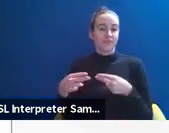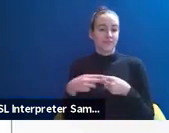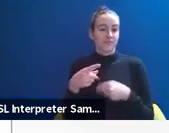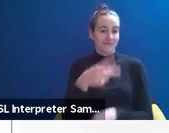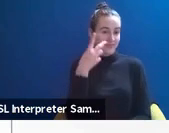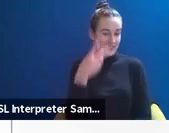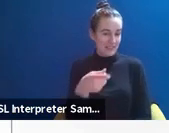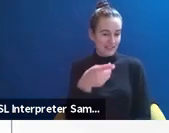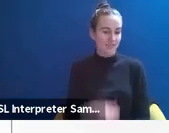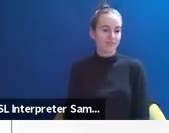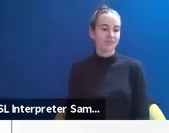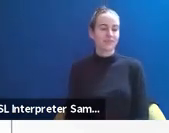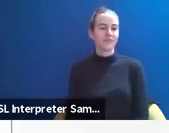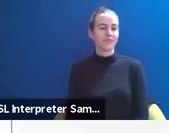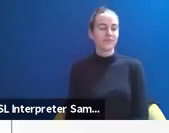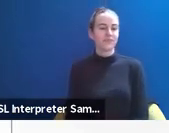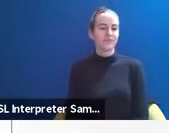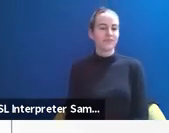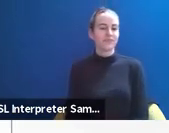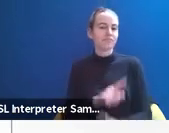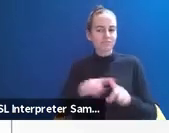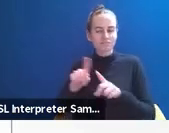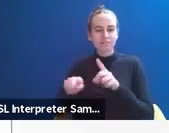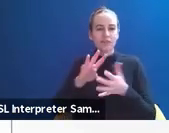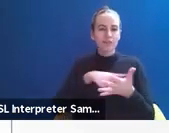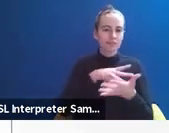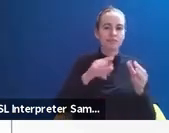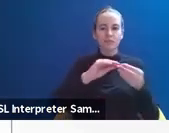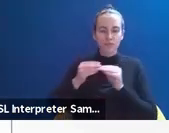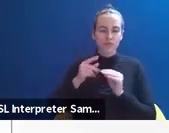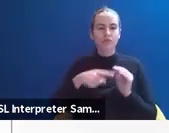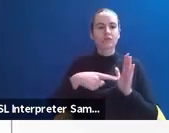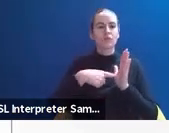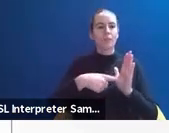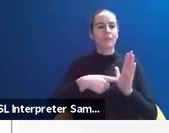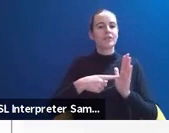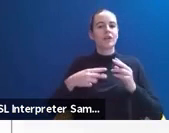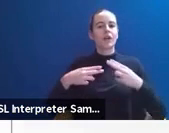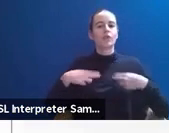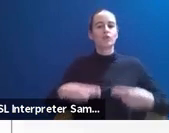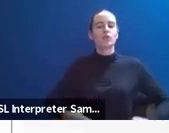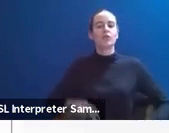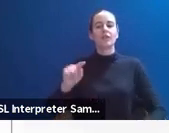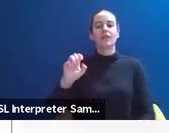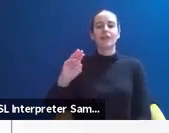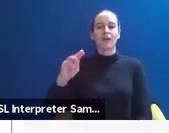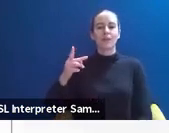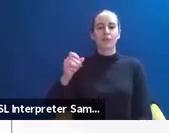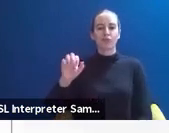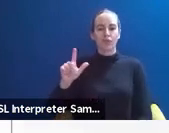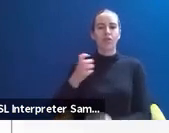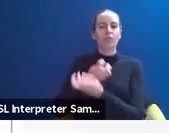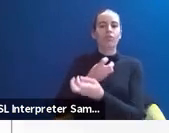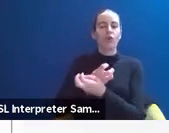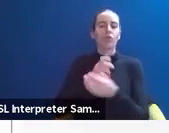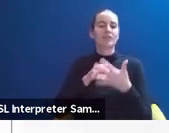here some figures representative of human temporal bone studies. And from